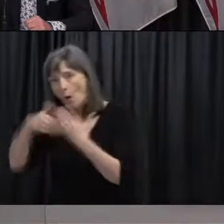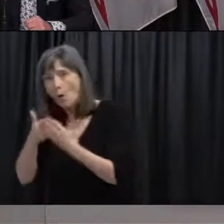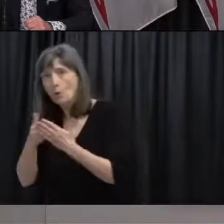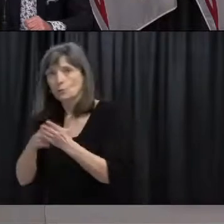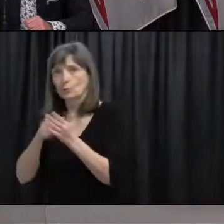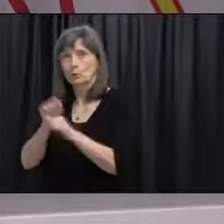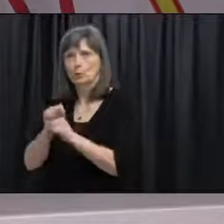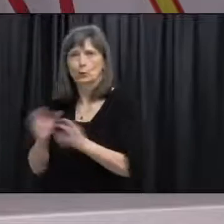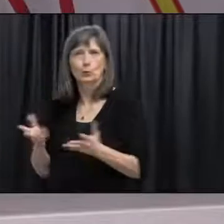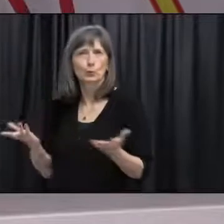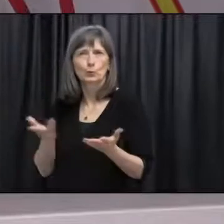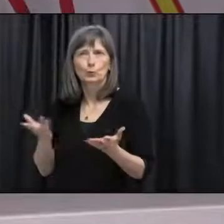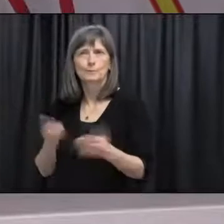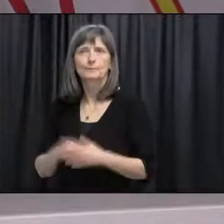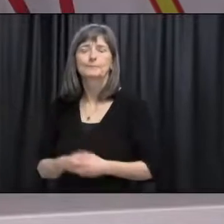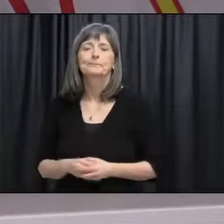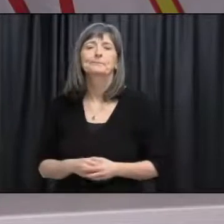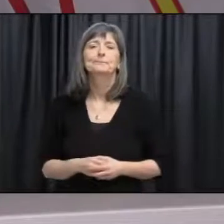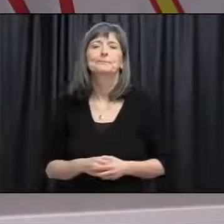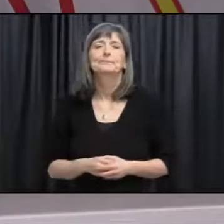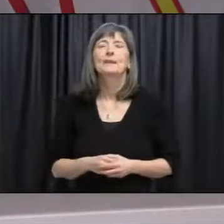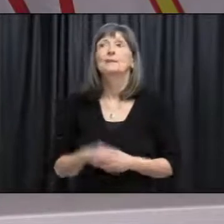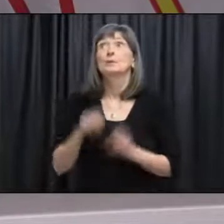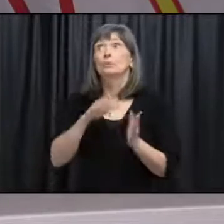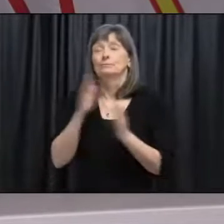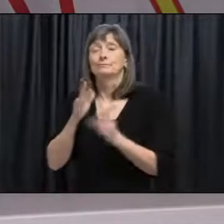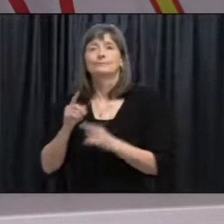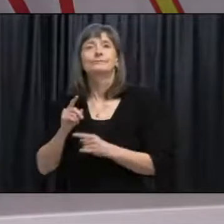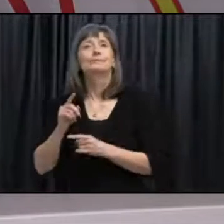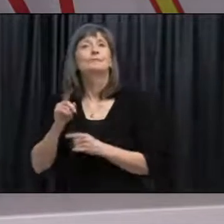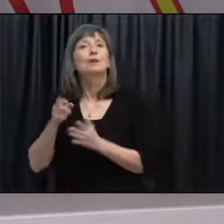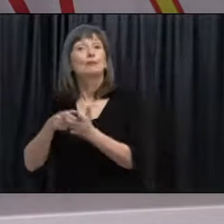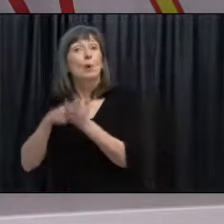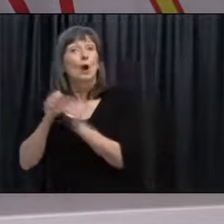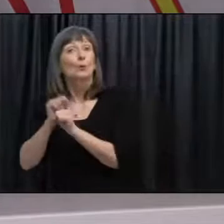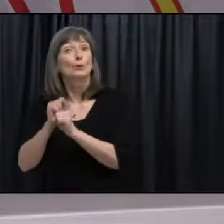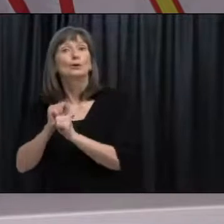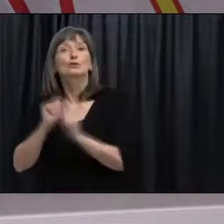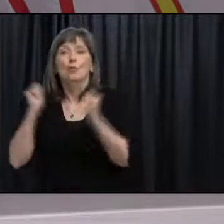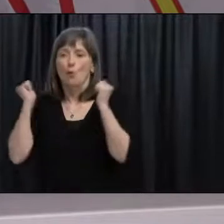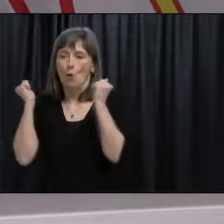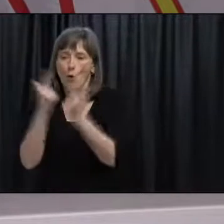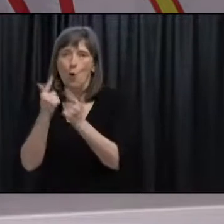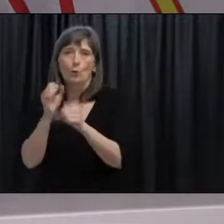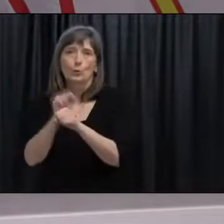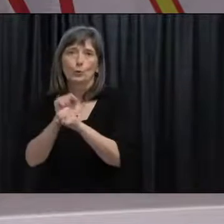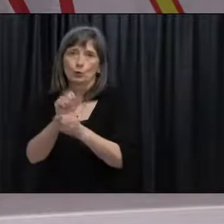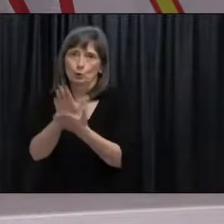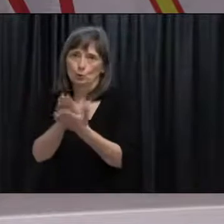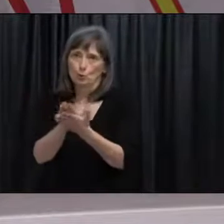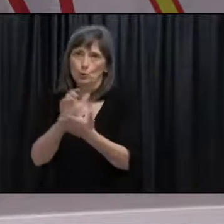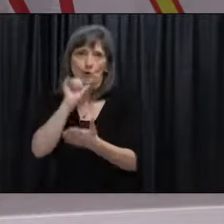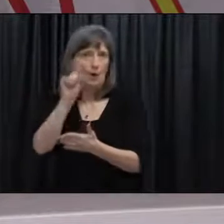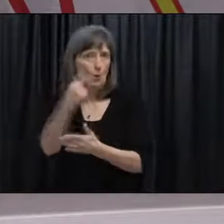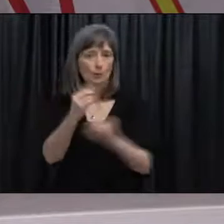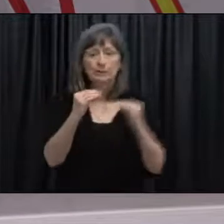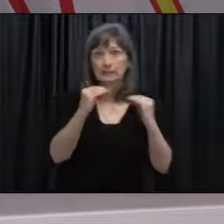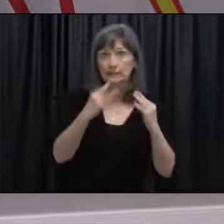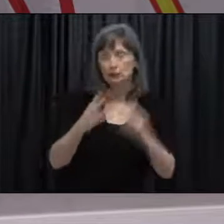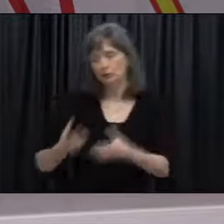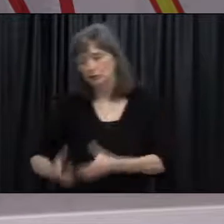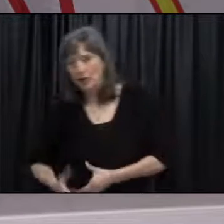schools? So I'll answer your second first. It does include everyone who's working in schools, anyone who's coming into contact with